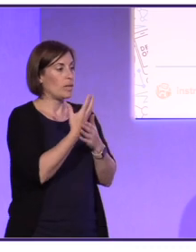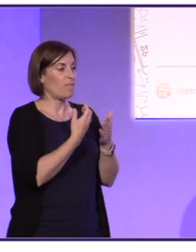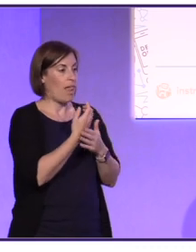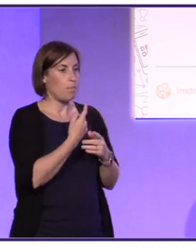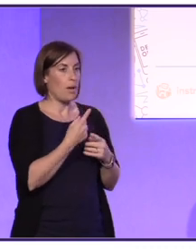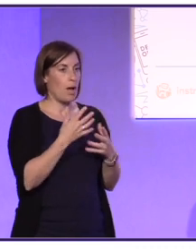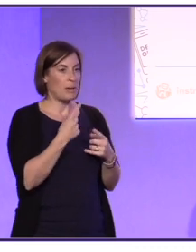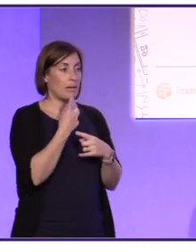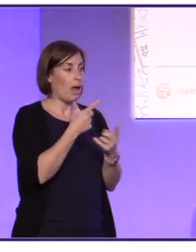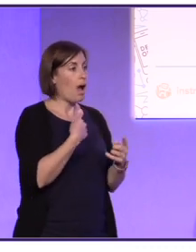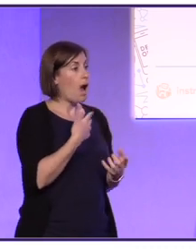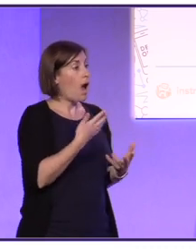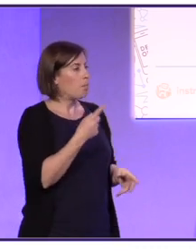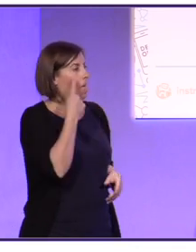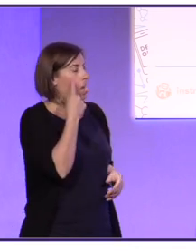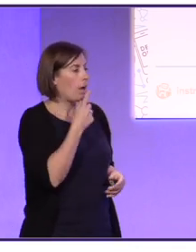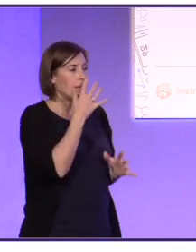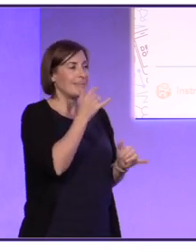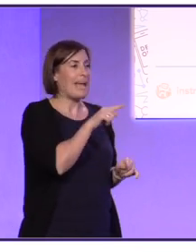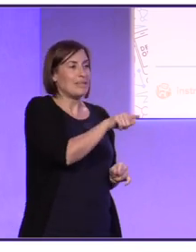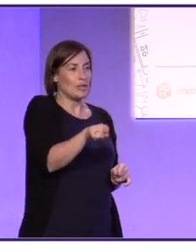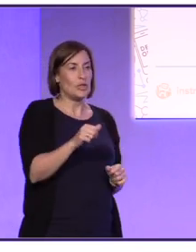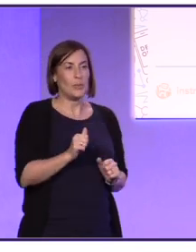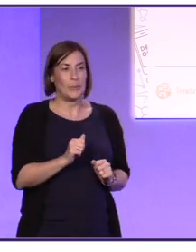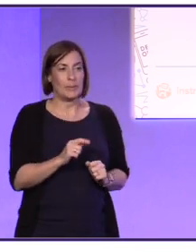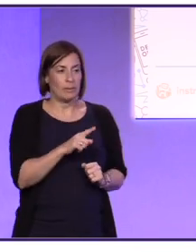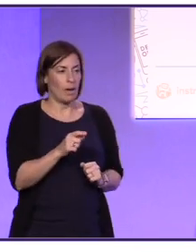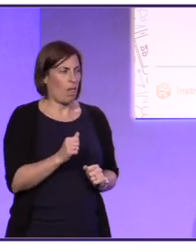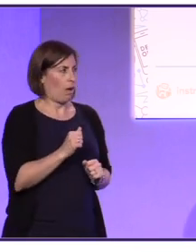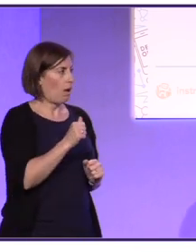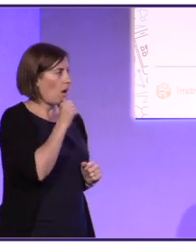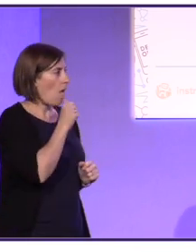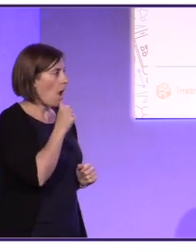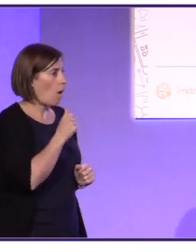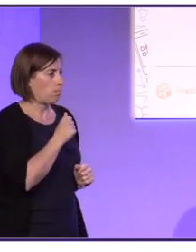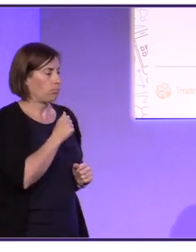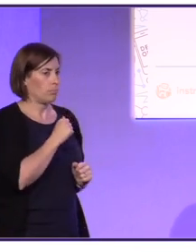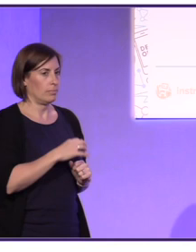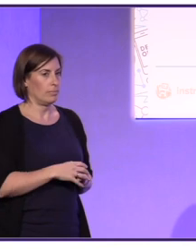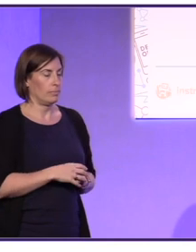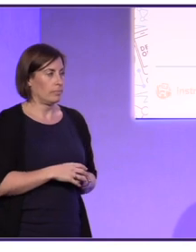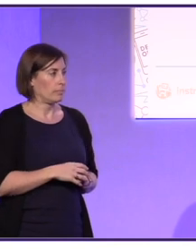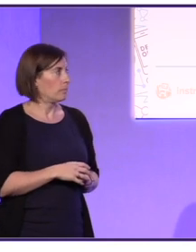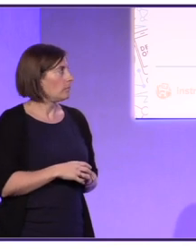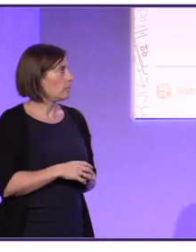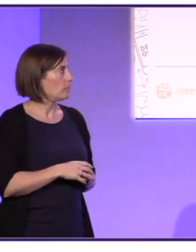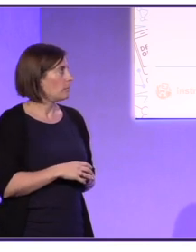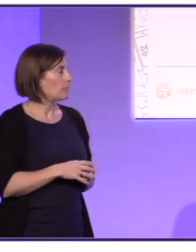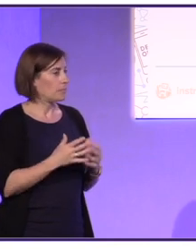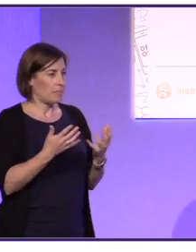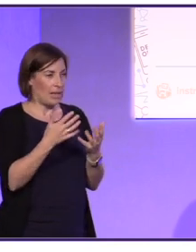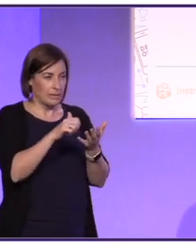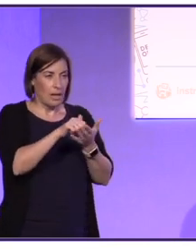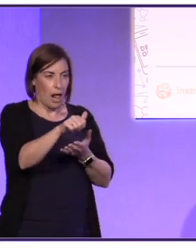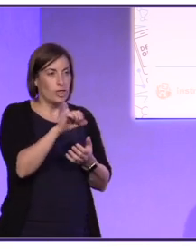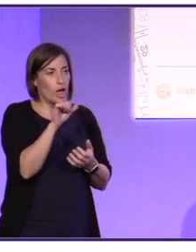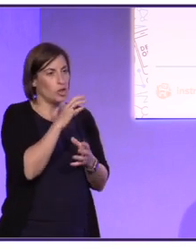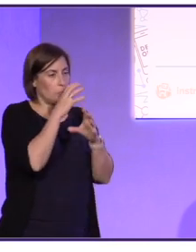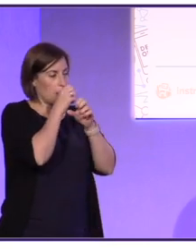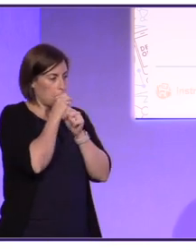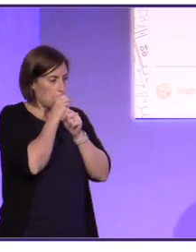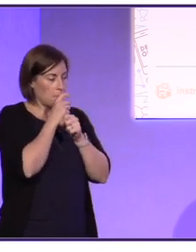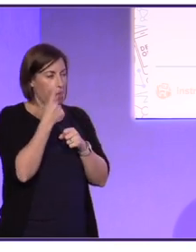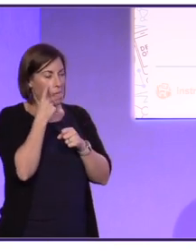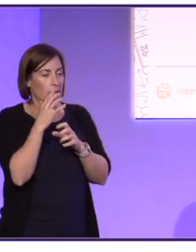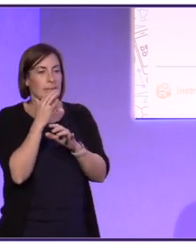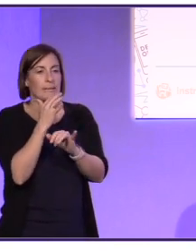everybody that what we were doing and why we were doing it kind of defeated the object. So there's something nice about the culture, though. But yeah, you can